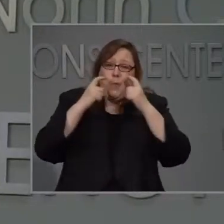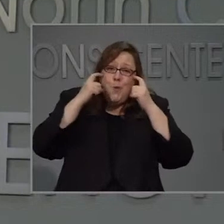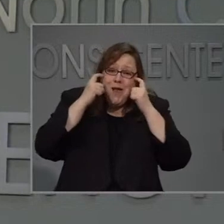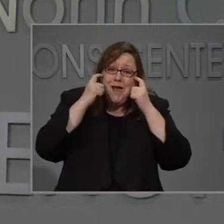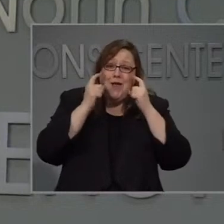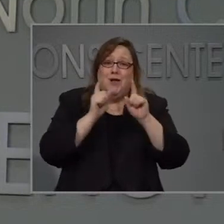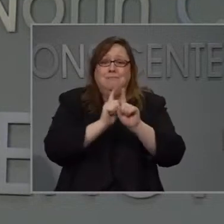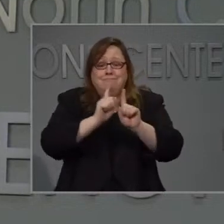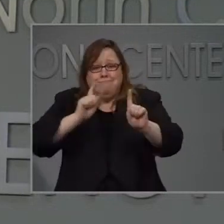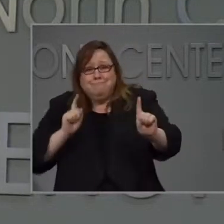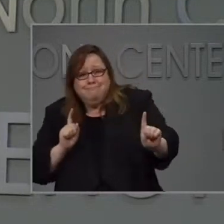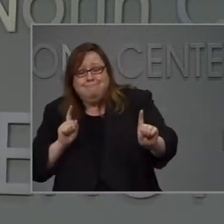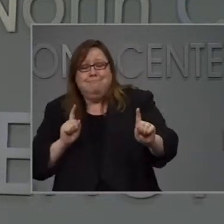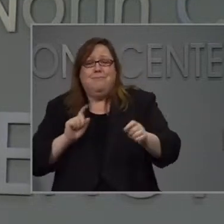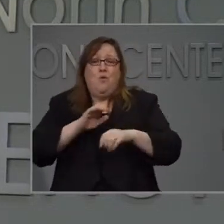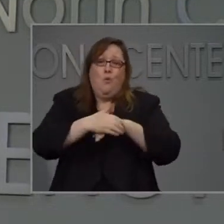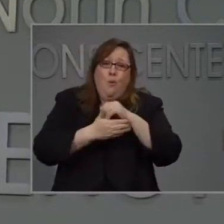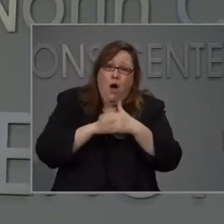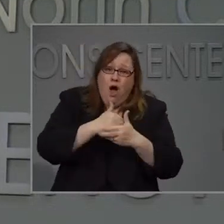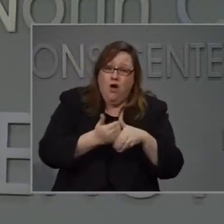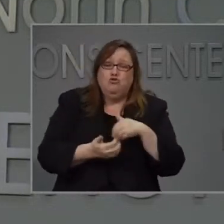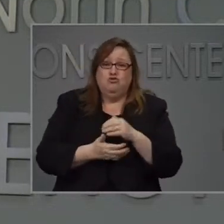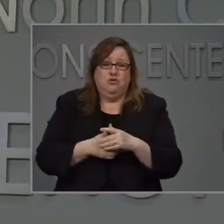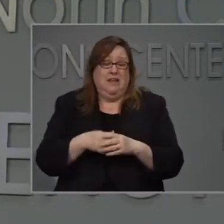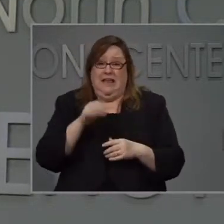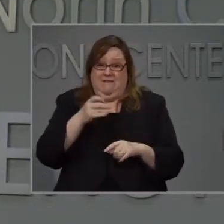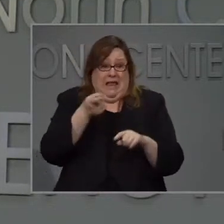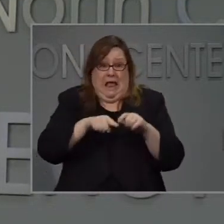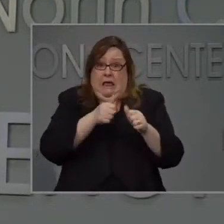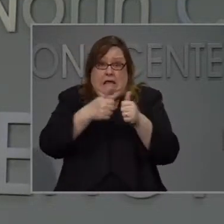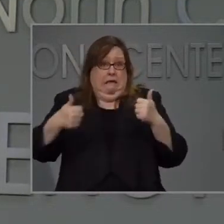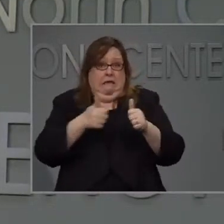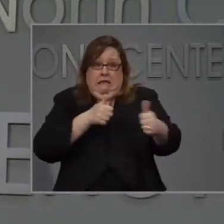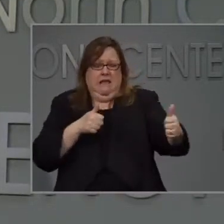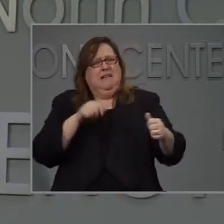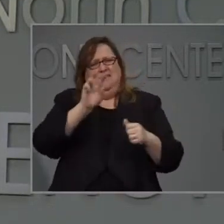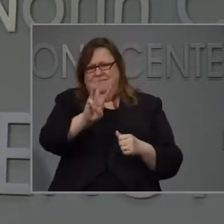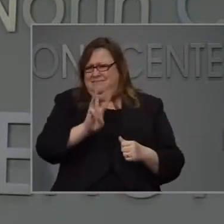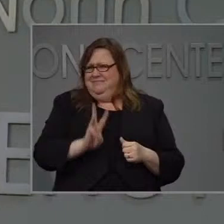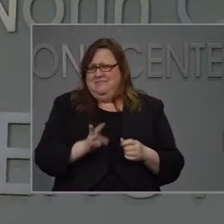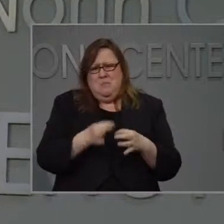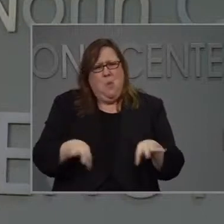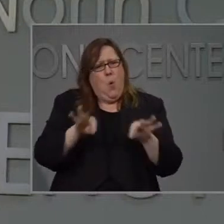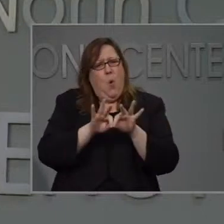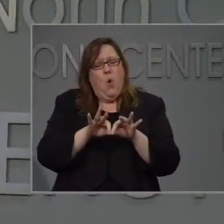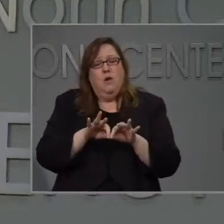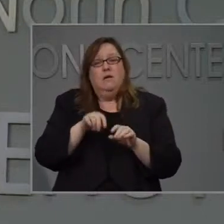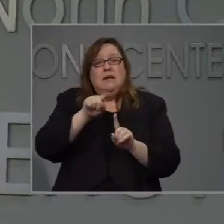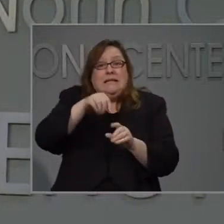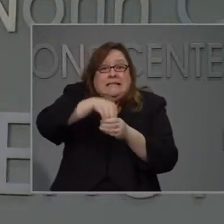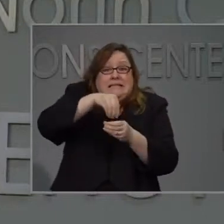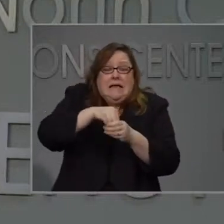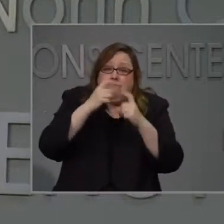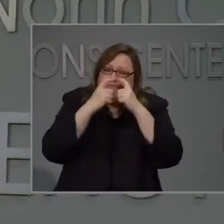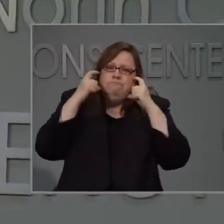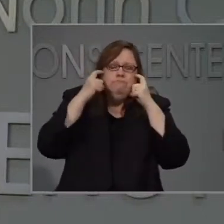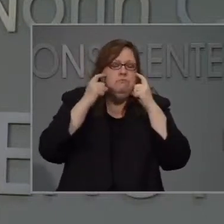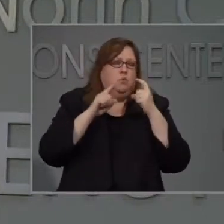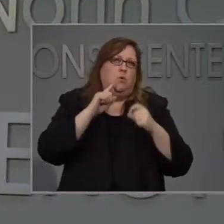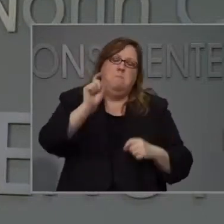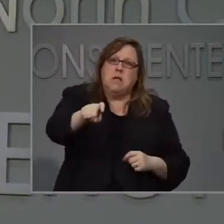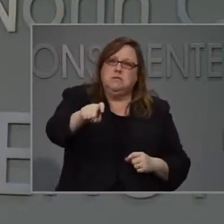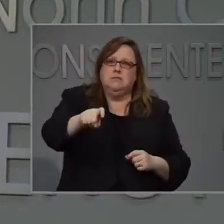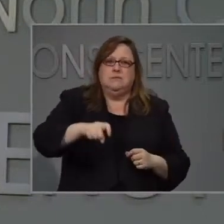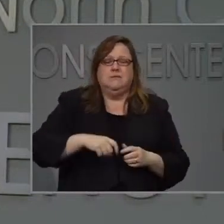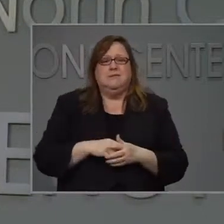covering. Wash your hands. Wait 6 feet apart from other people. And particularly the face covering indoors as well. I